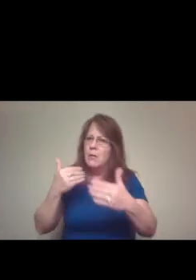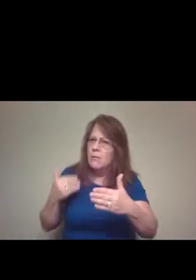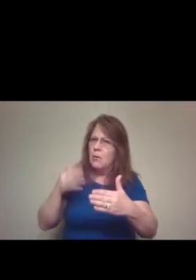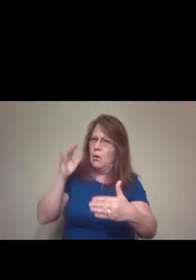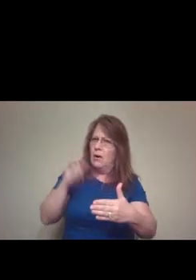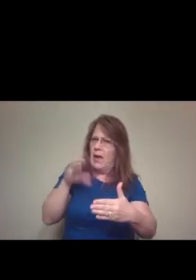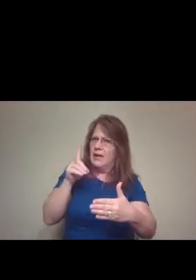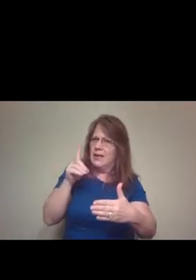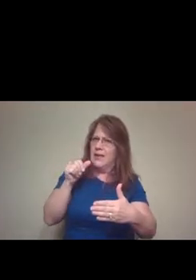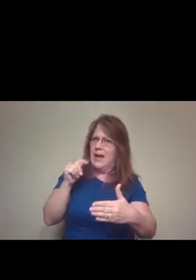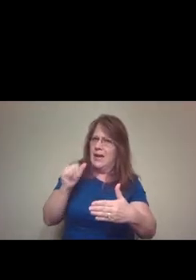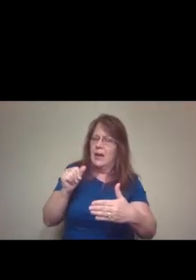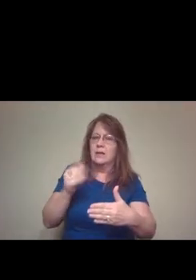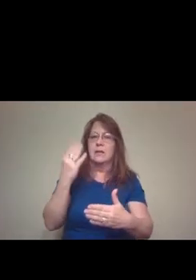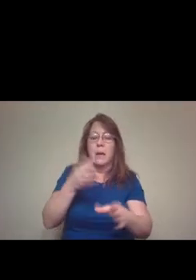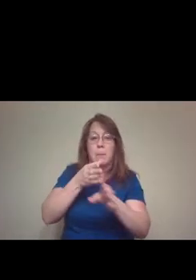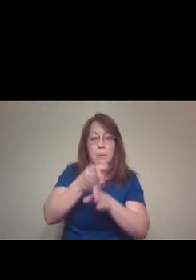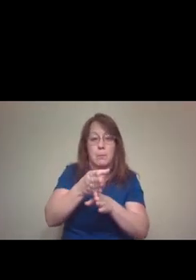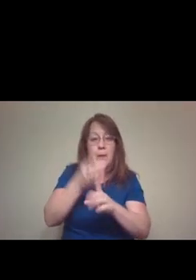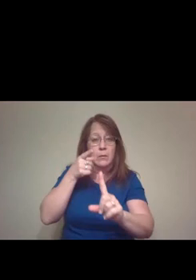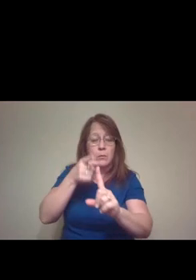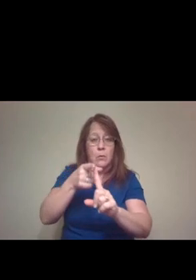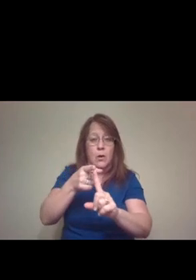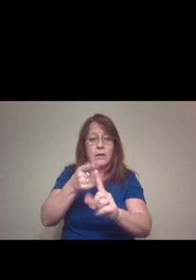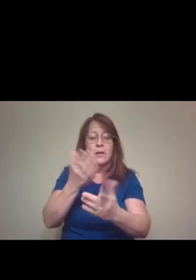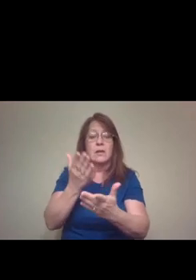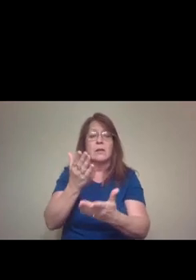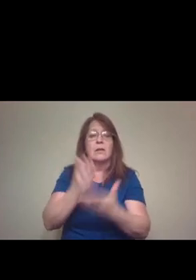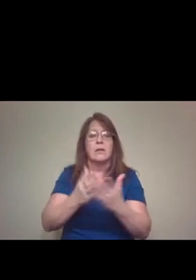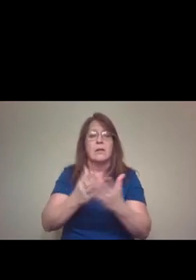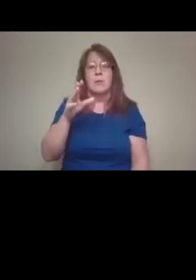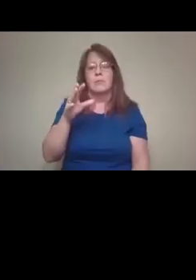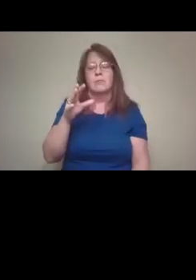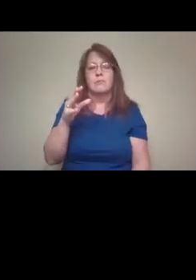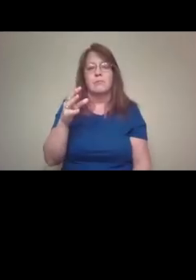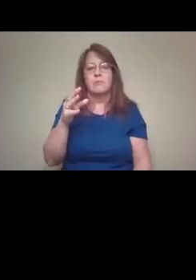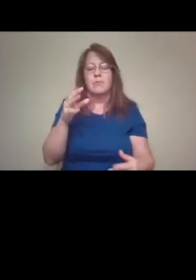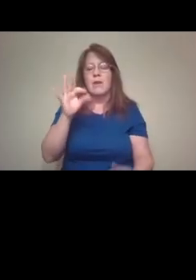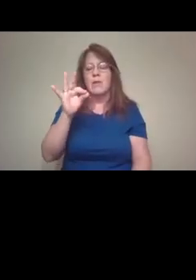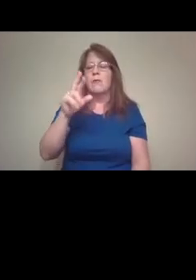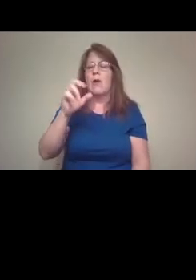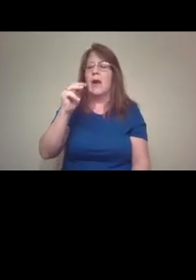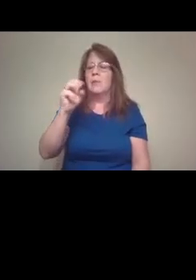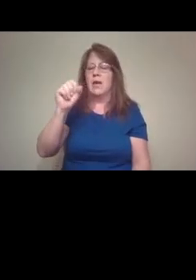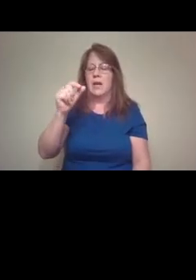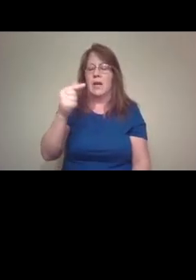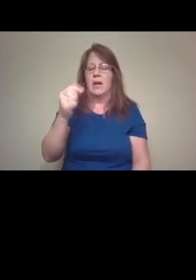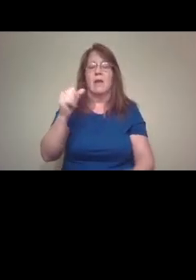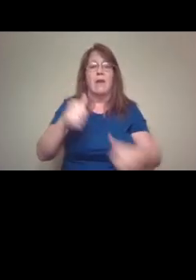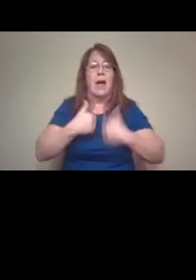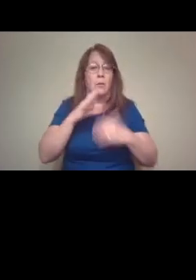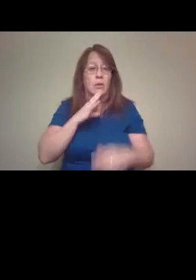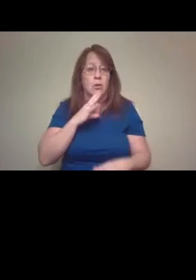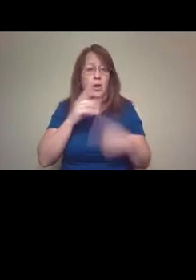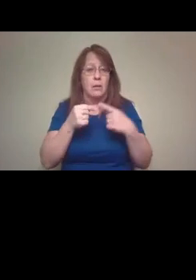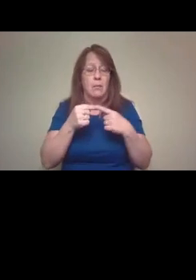to offer some main points, some framing around how we talk about suicide and what we know about suicide. And the